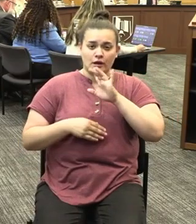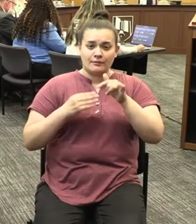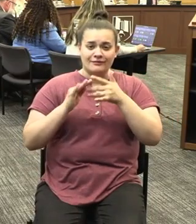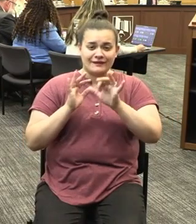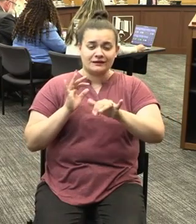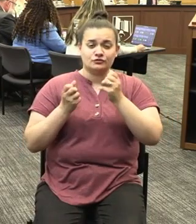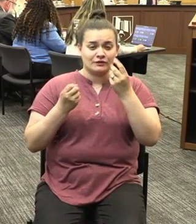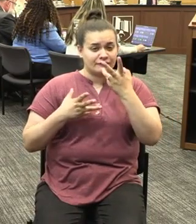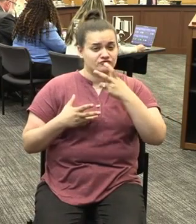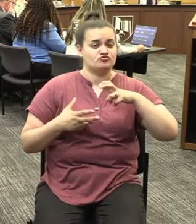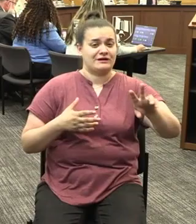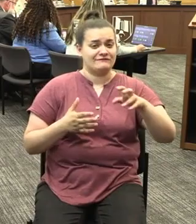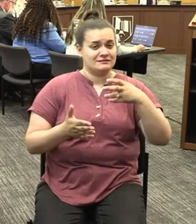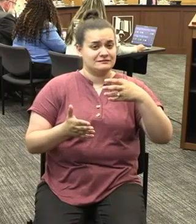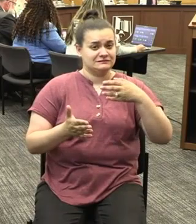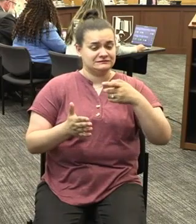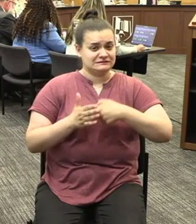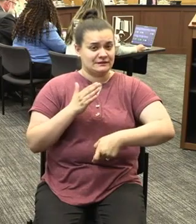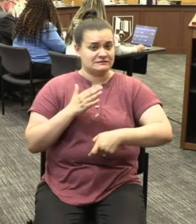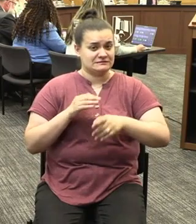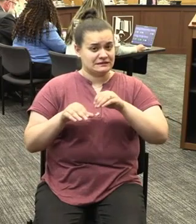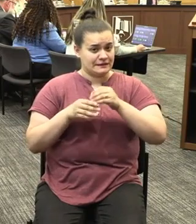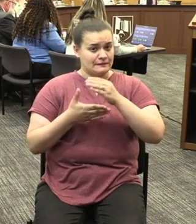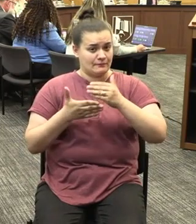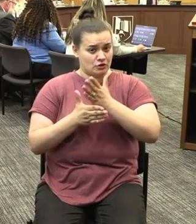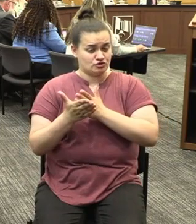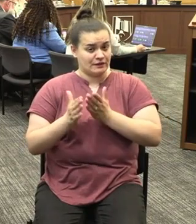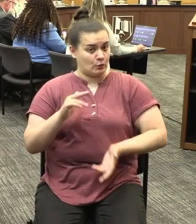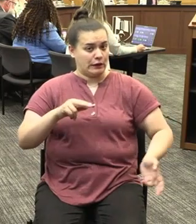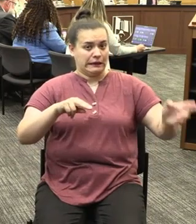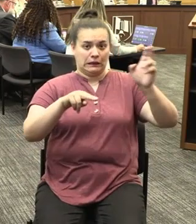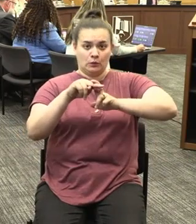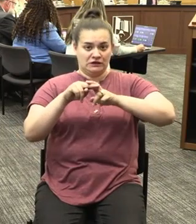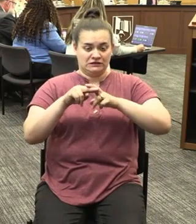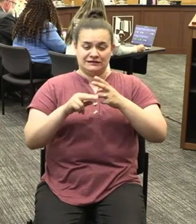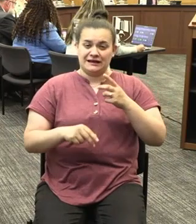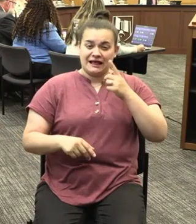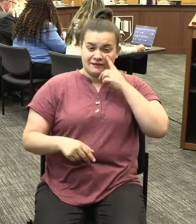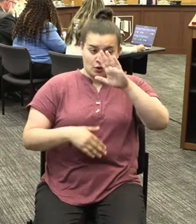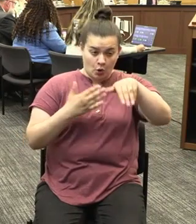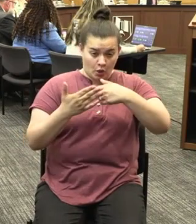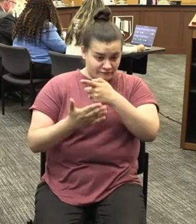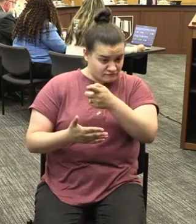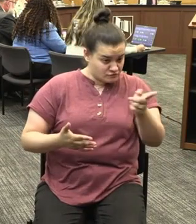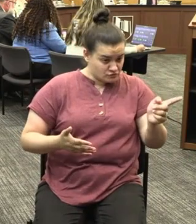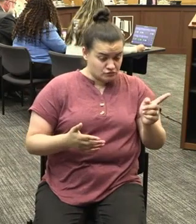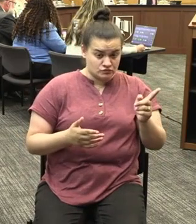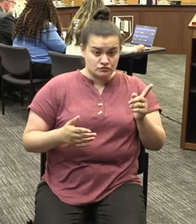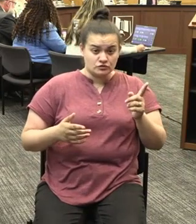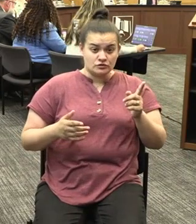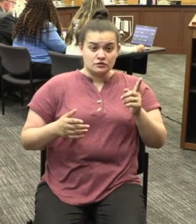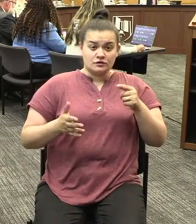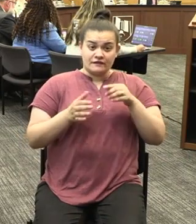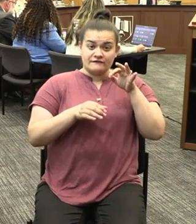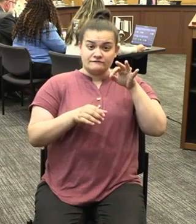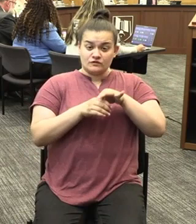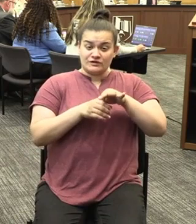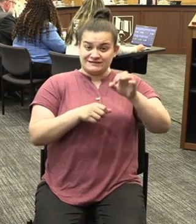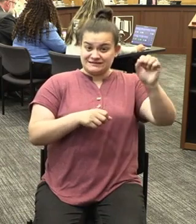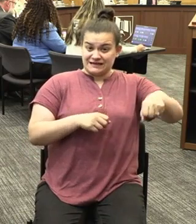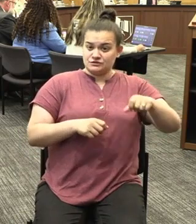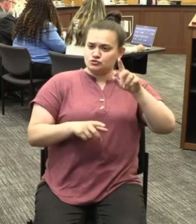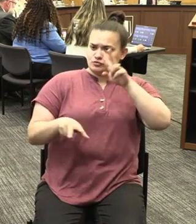of travel expenses in the budget that were definitely increased severely. And I think all of you that voted yes for that budget should be looking at all the